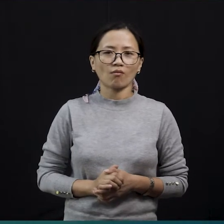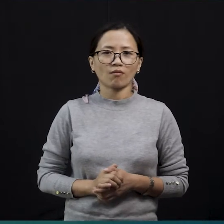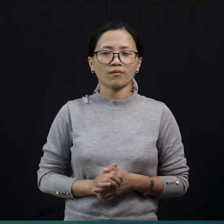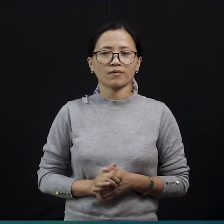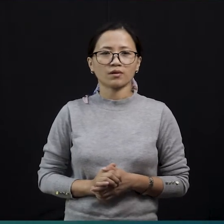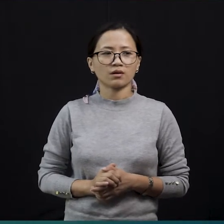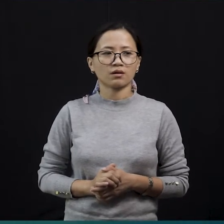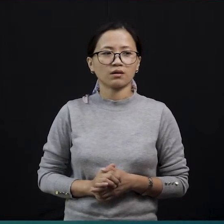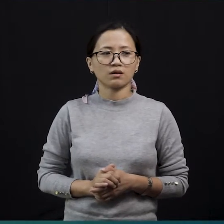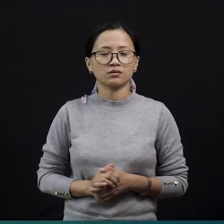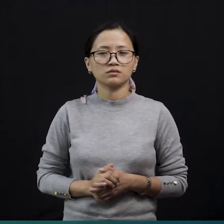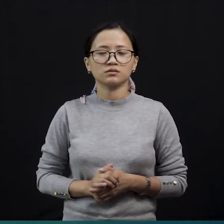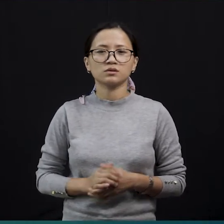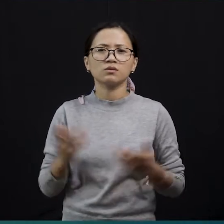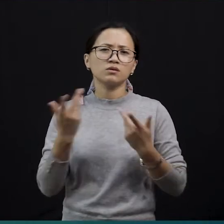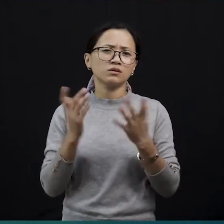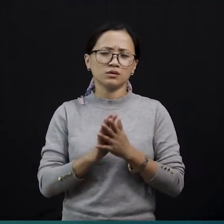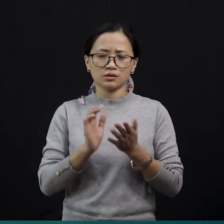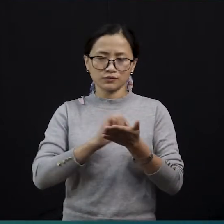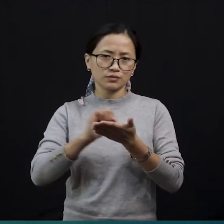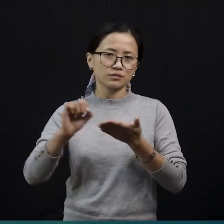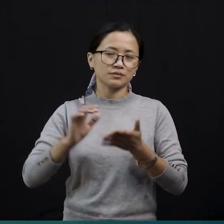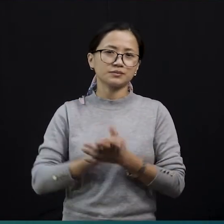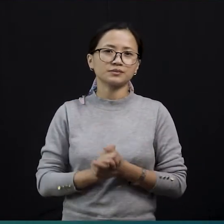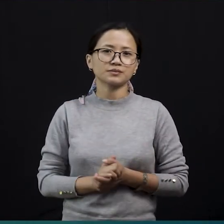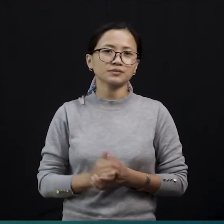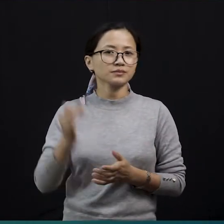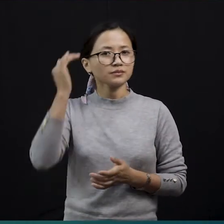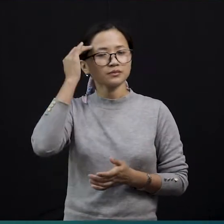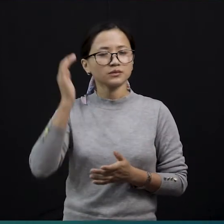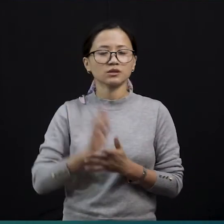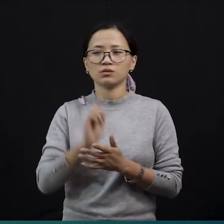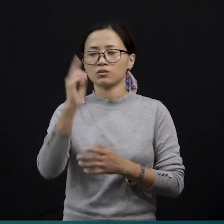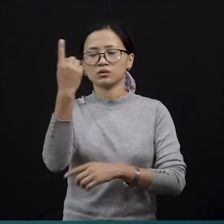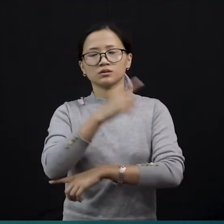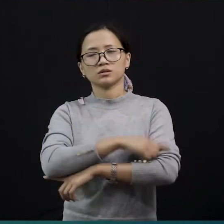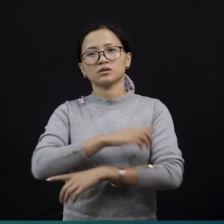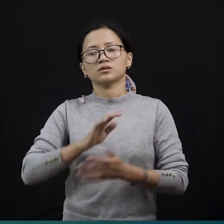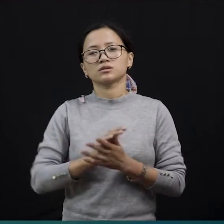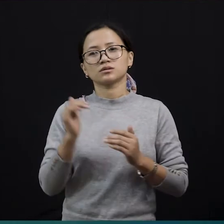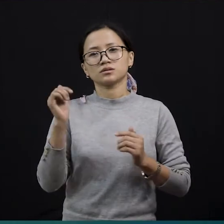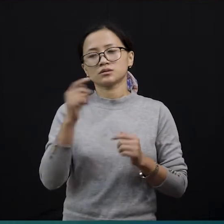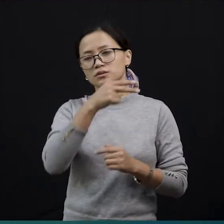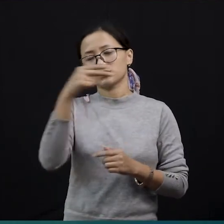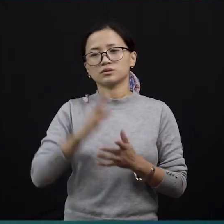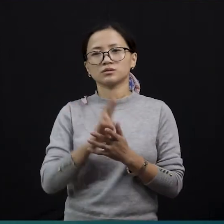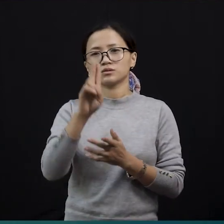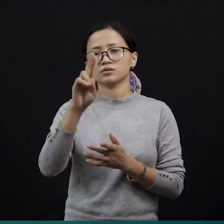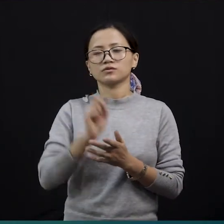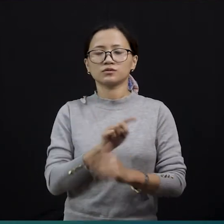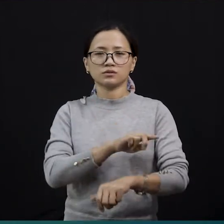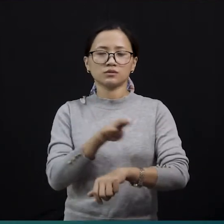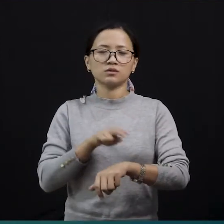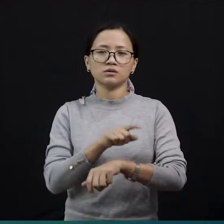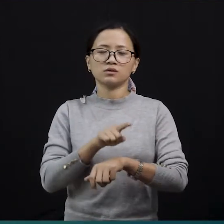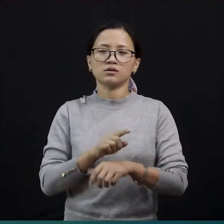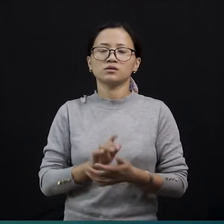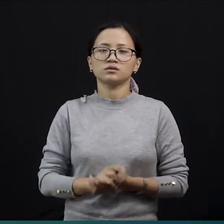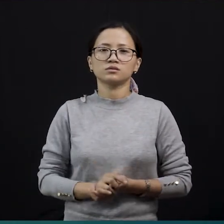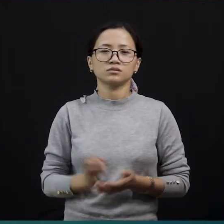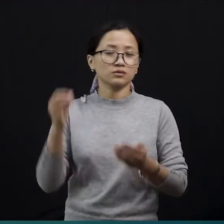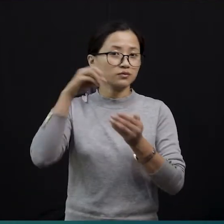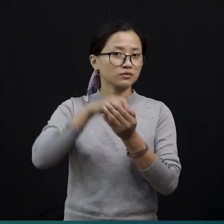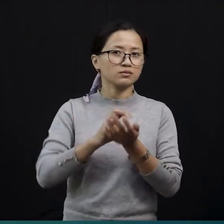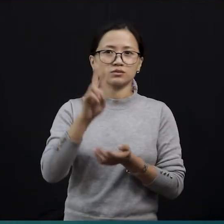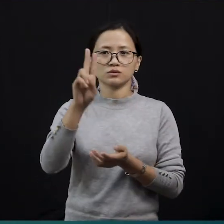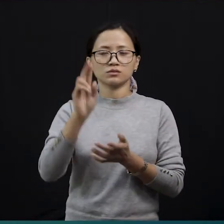So, what do you have to write here? We know that 1 day is equal to 24 hours, right, children? And then you have to